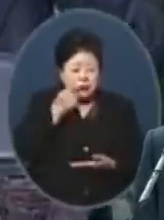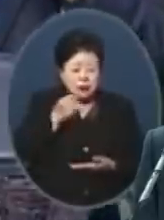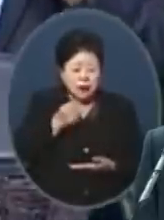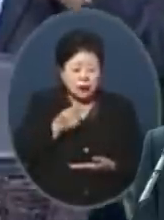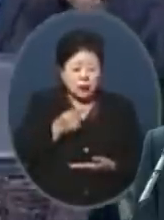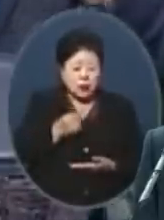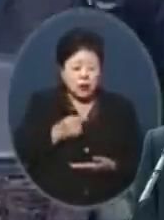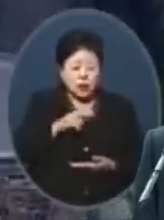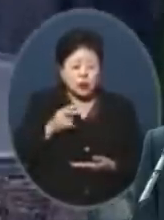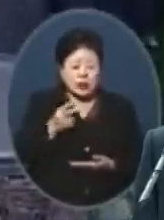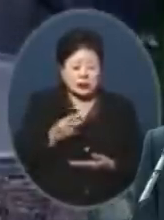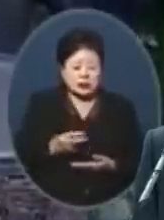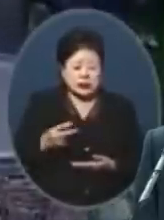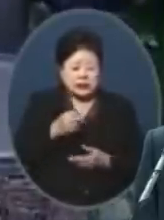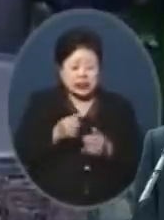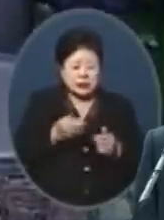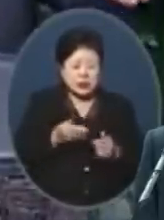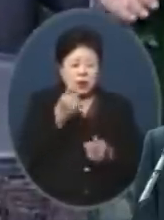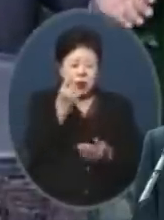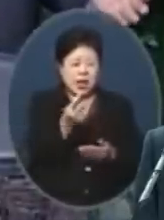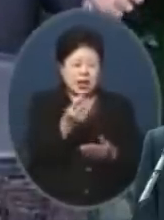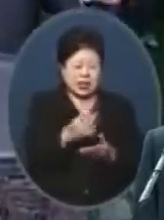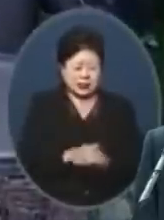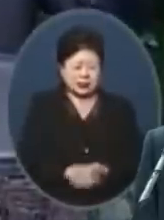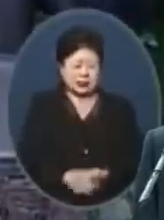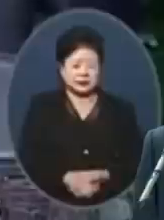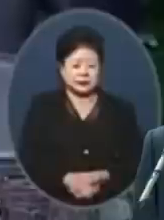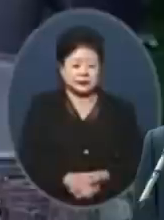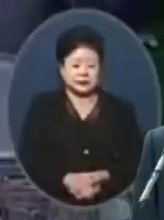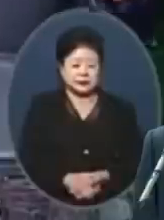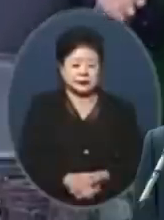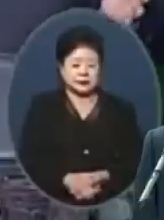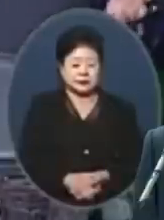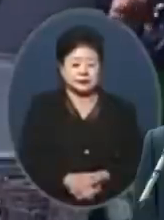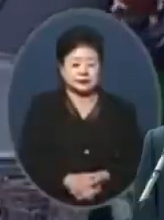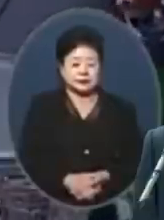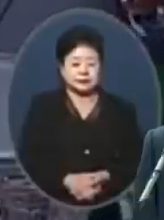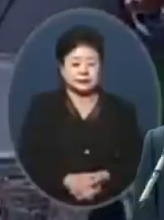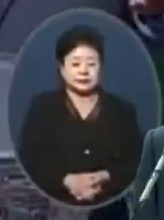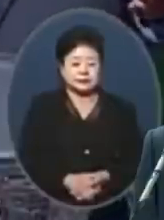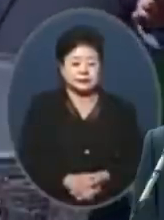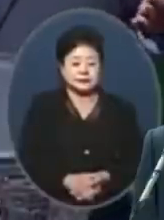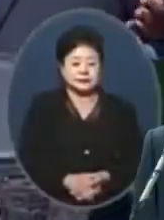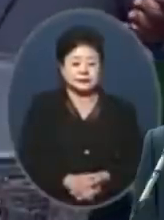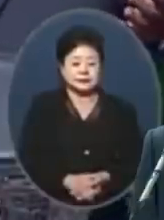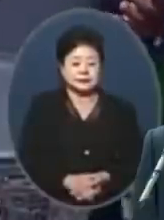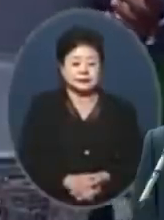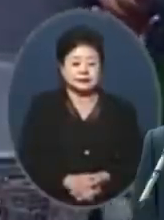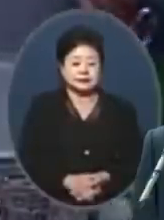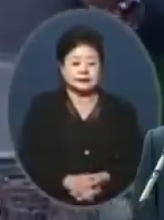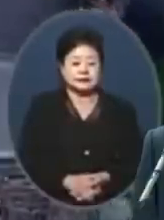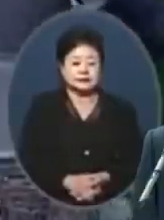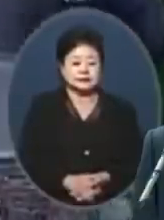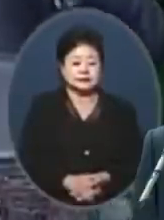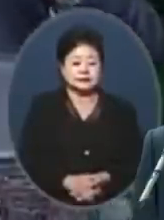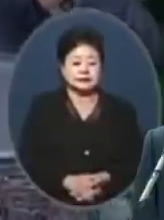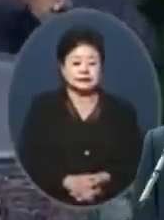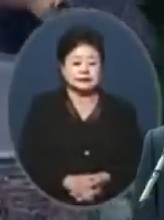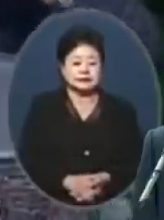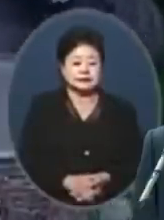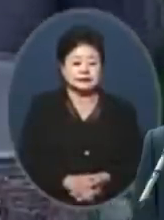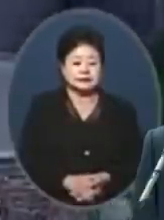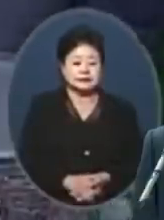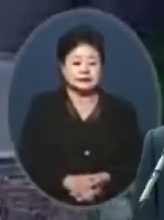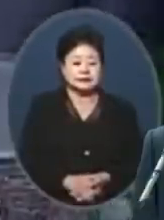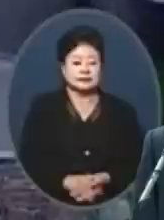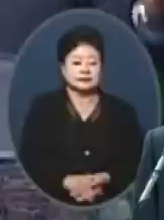started praying. And God sends the answer, but they didn't pray long enough. So those presents, the answers return.